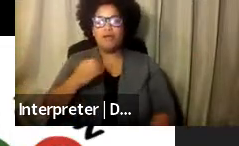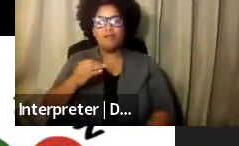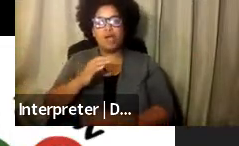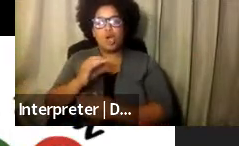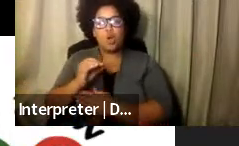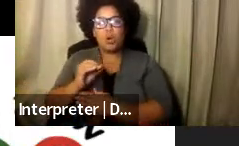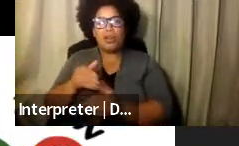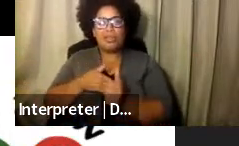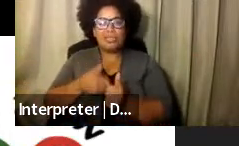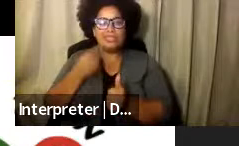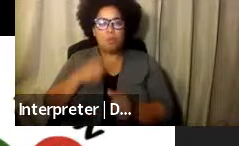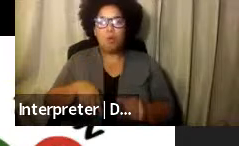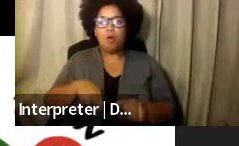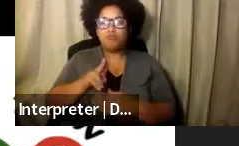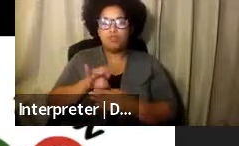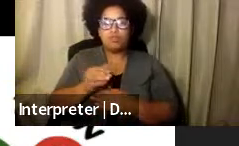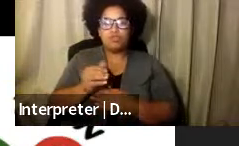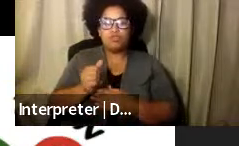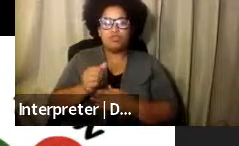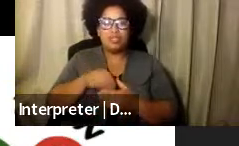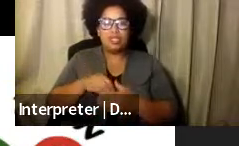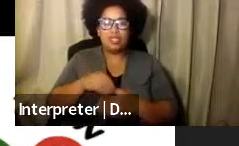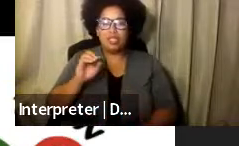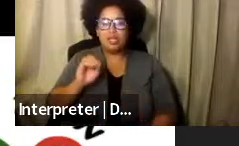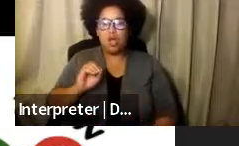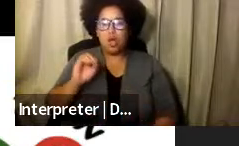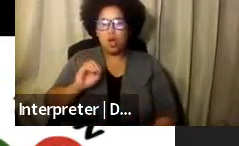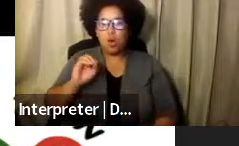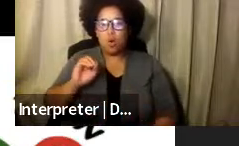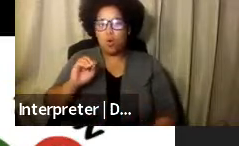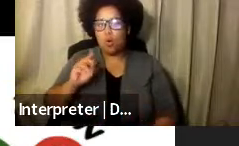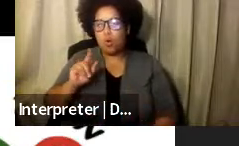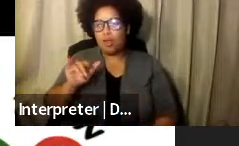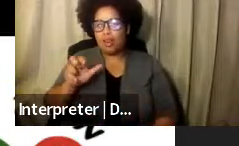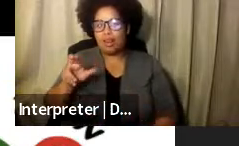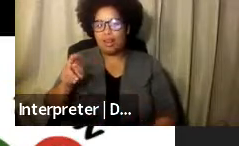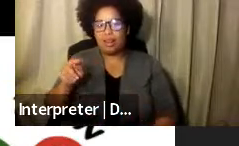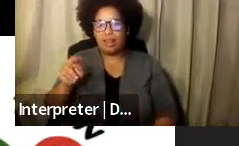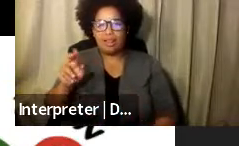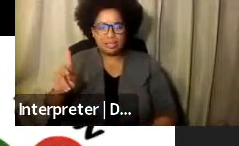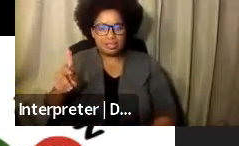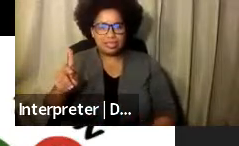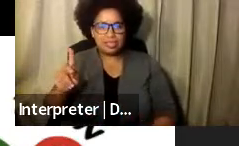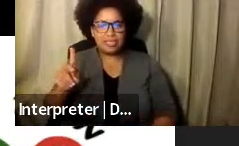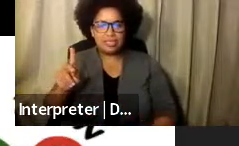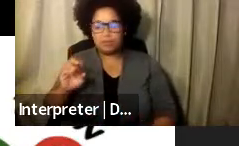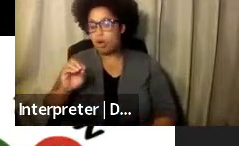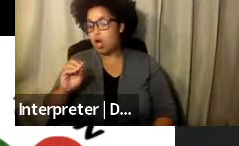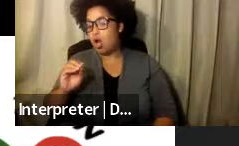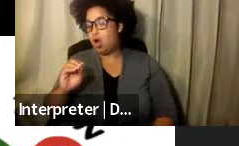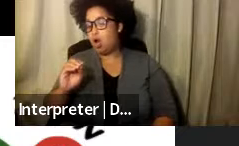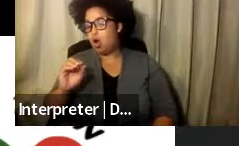the Oakland Umoja Health Youth Mobilizer program. And then